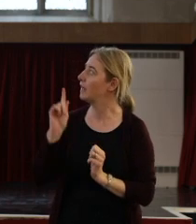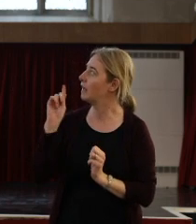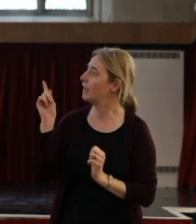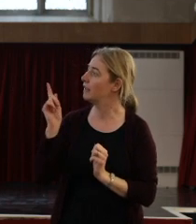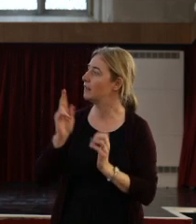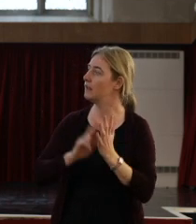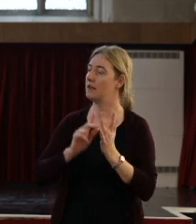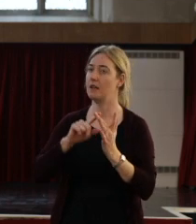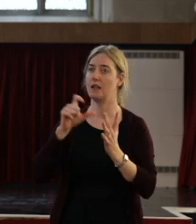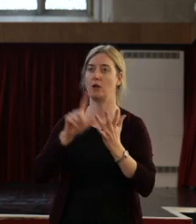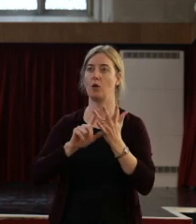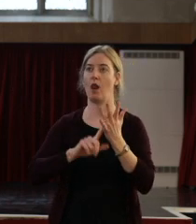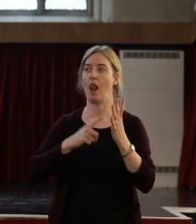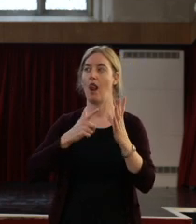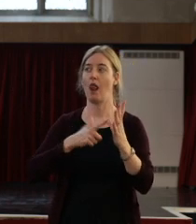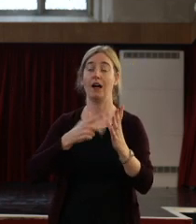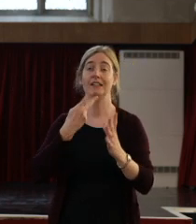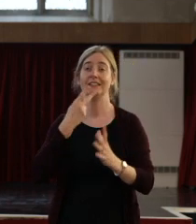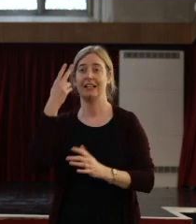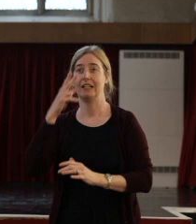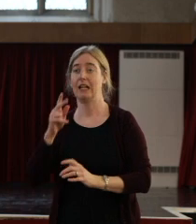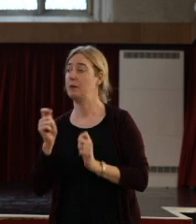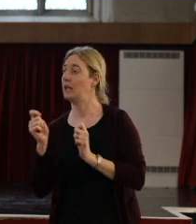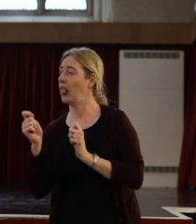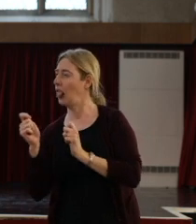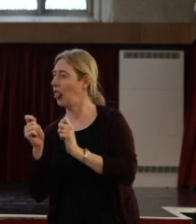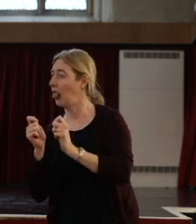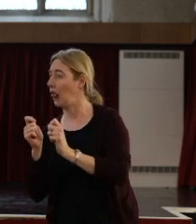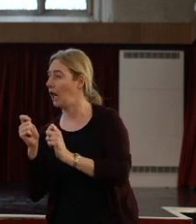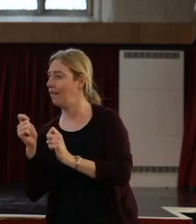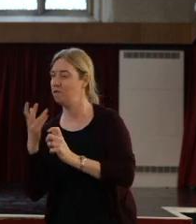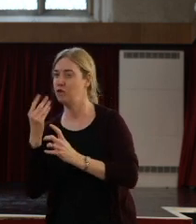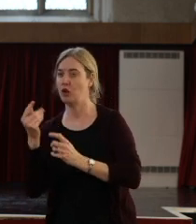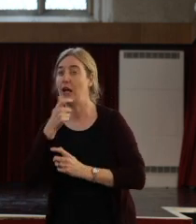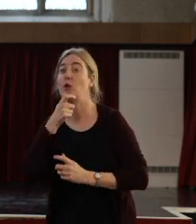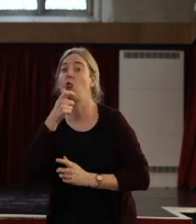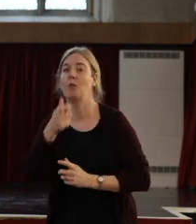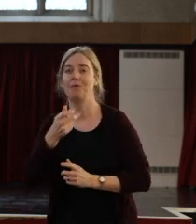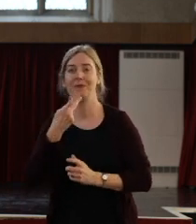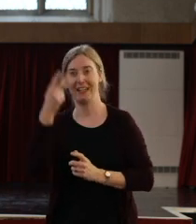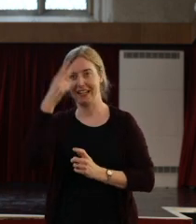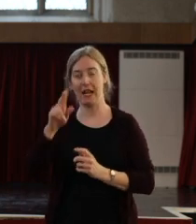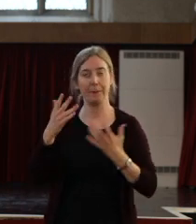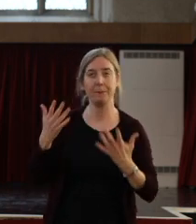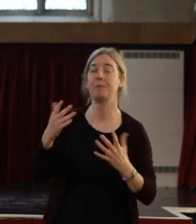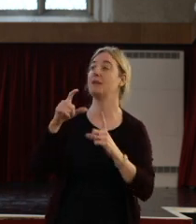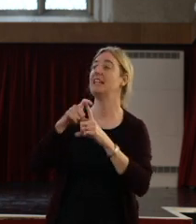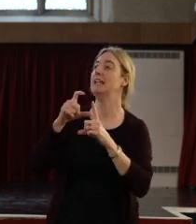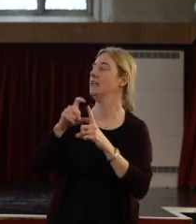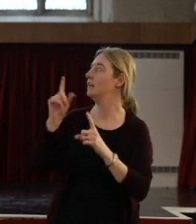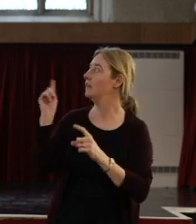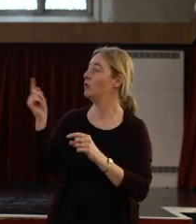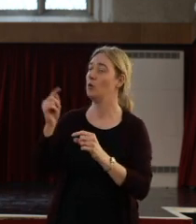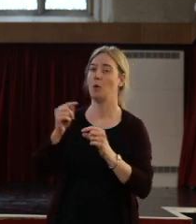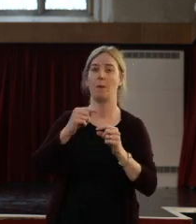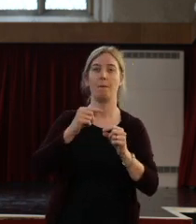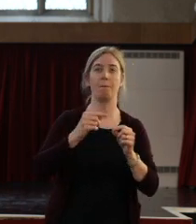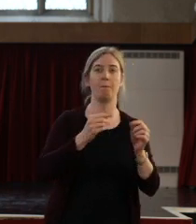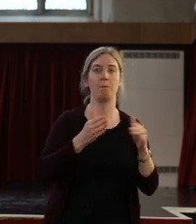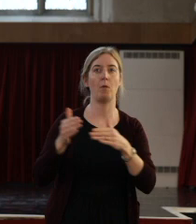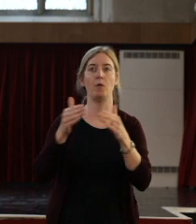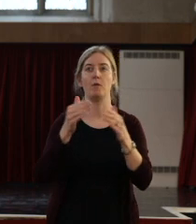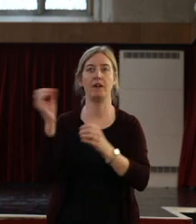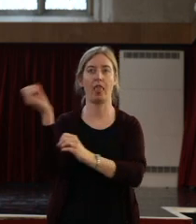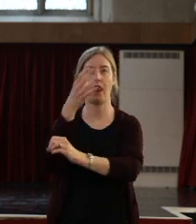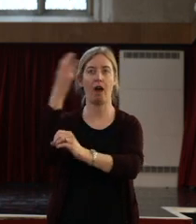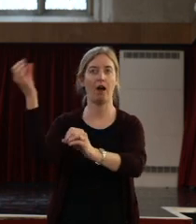now, enunciation as I was adjusted, whether it's Dich or Dich, she's doing the mobile light, and that is the projections that